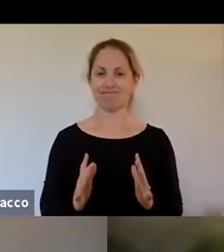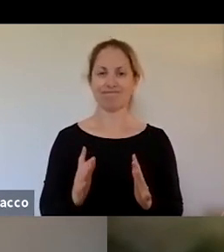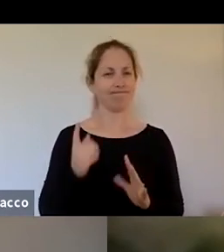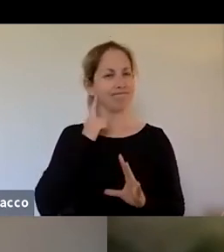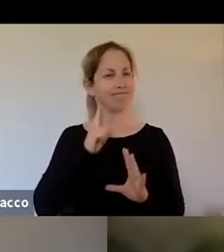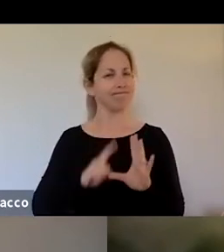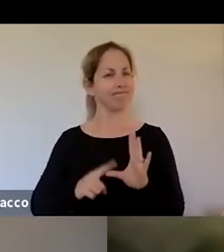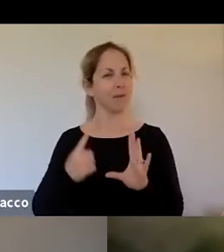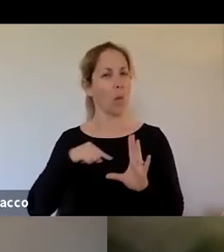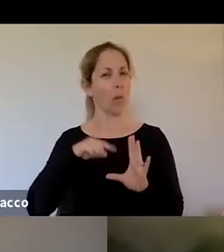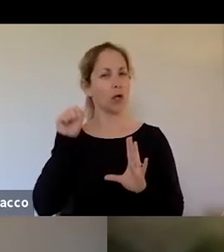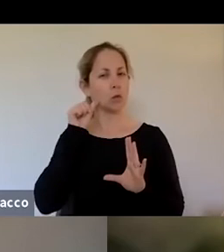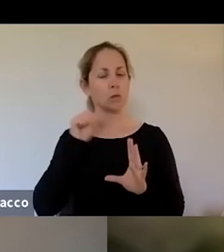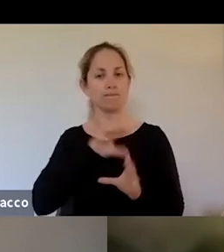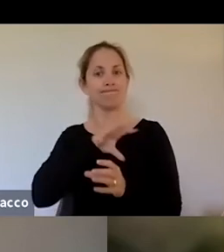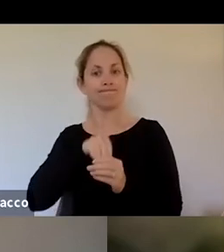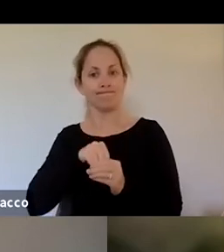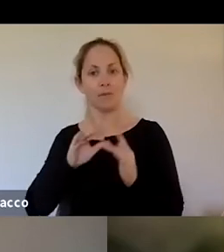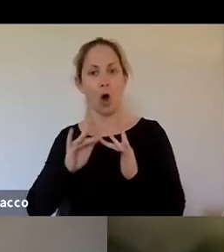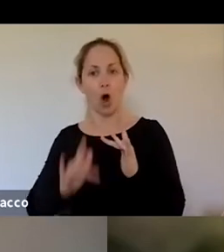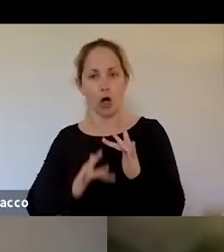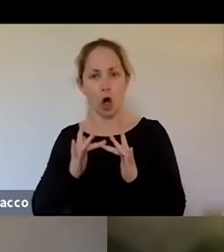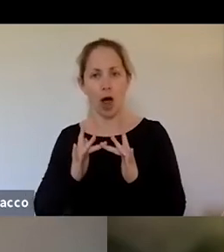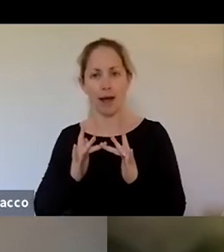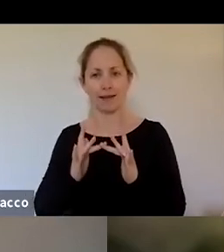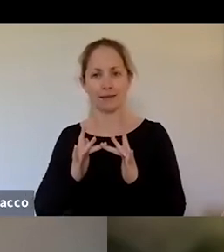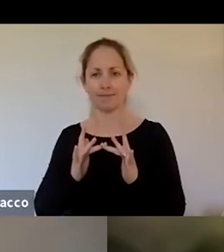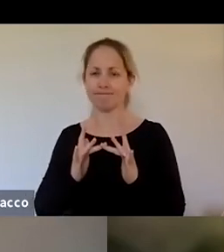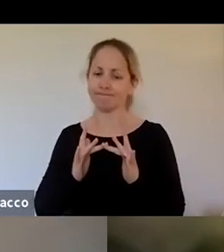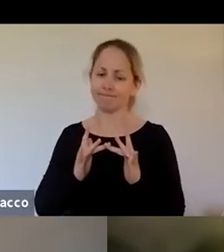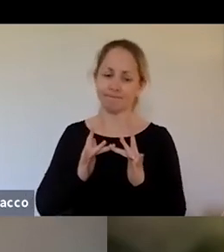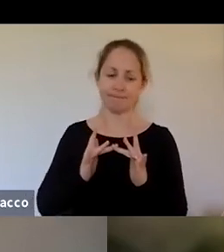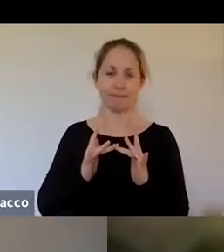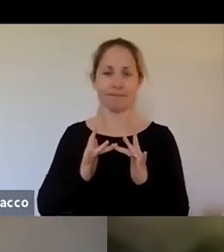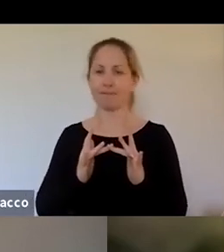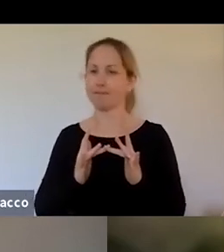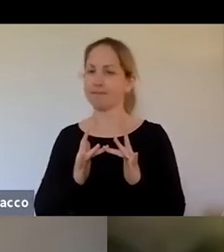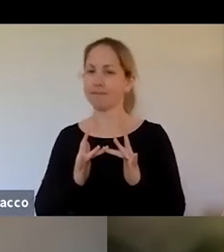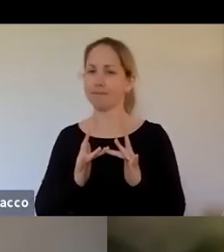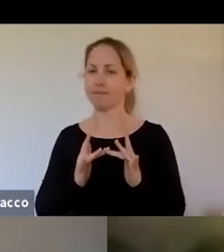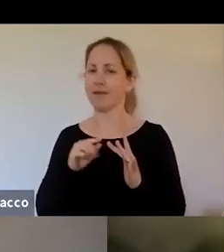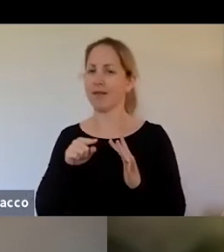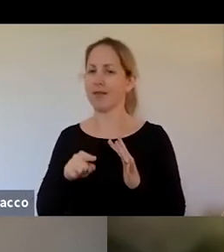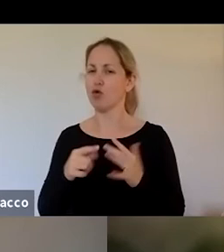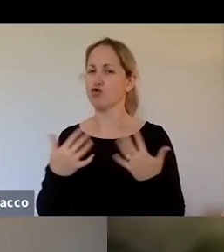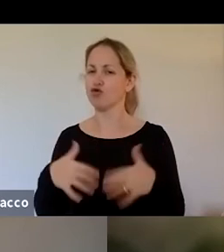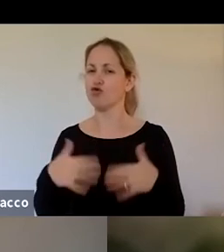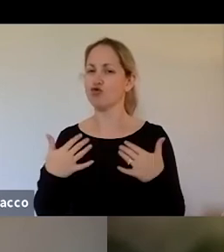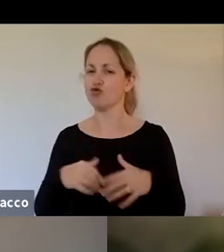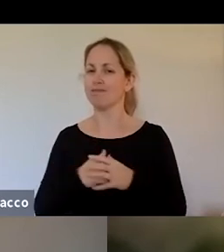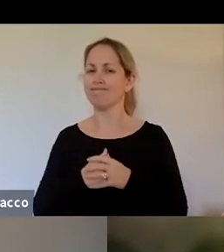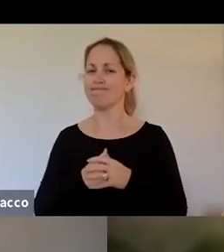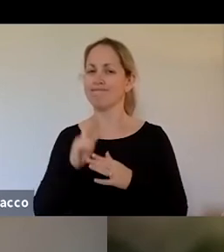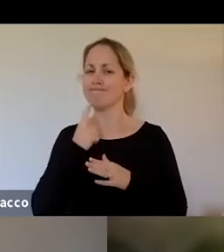participation in online programming was a big related topic. And